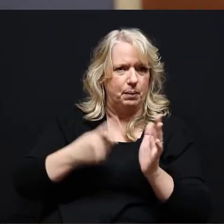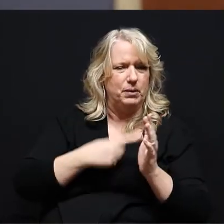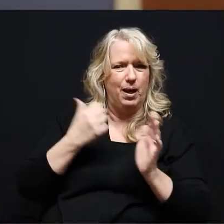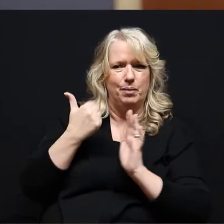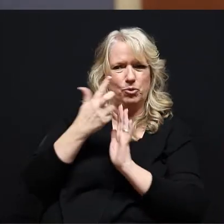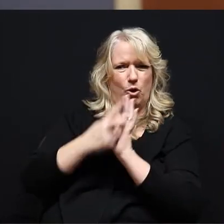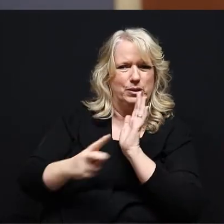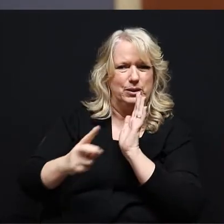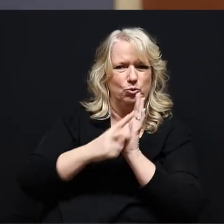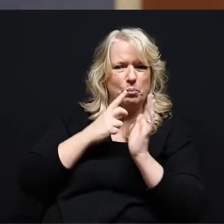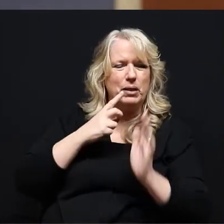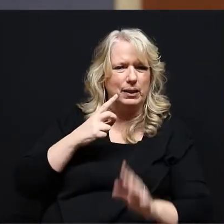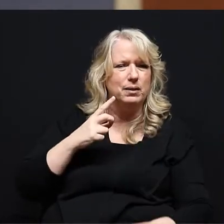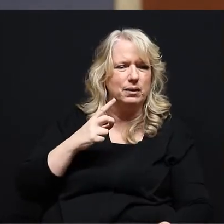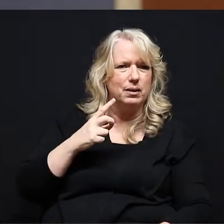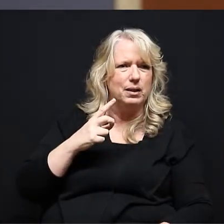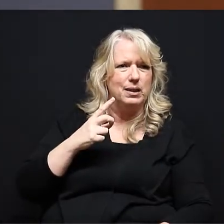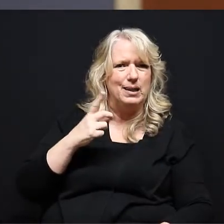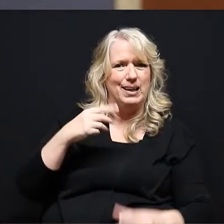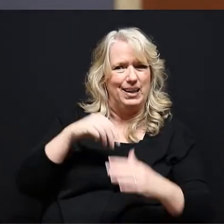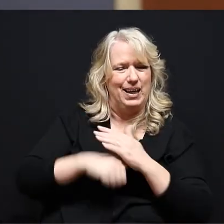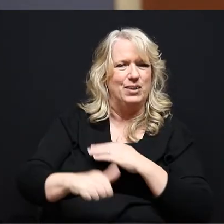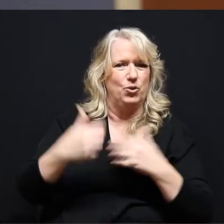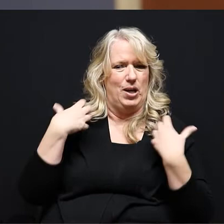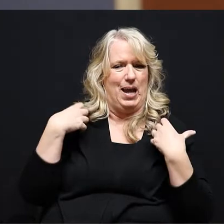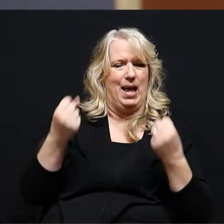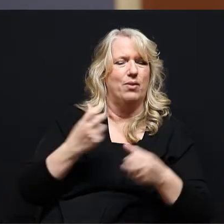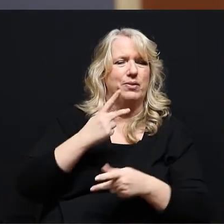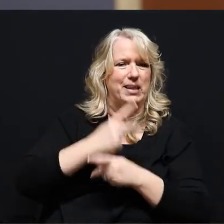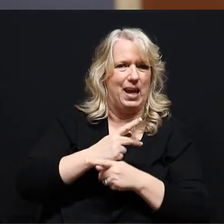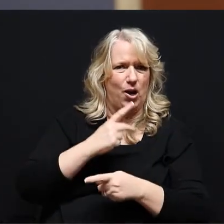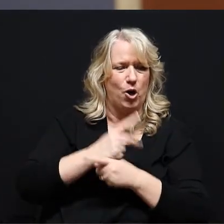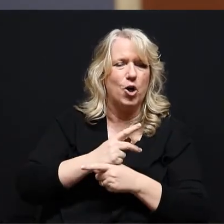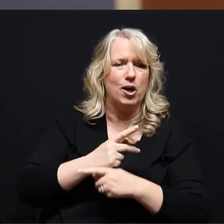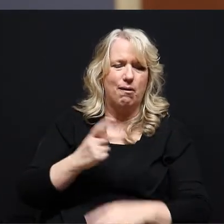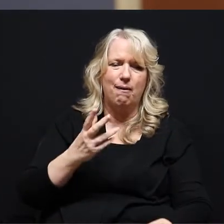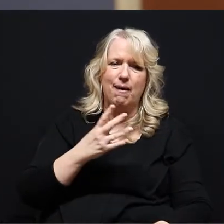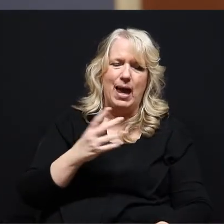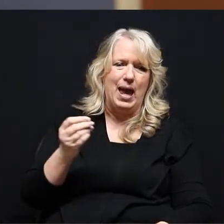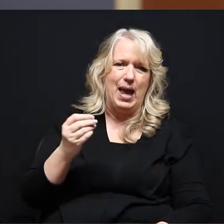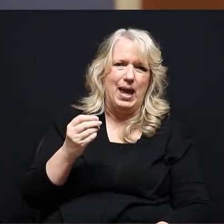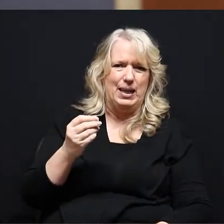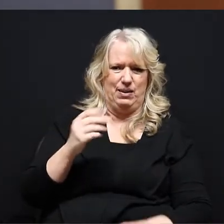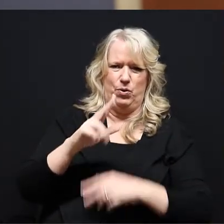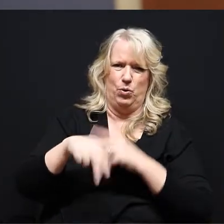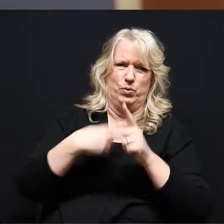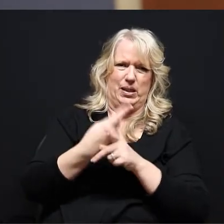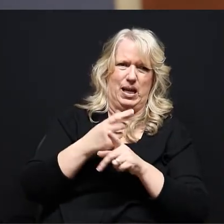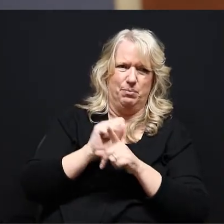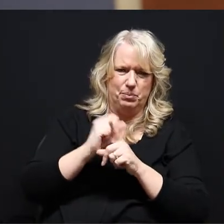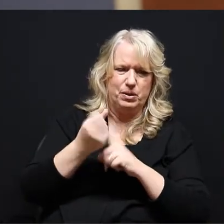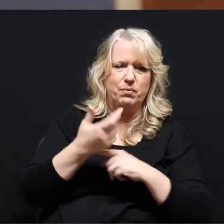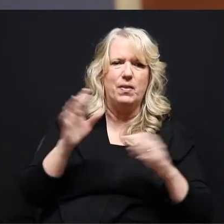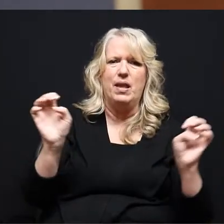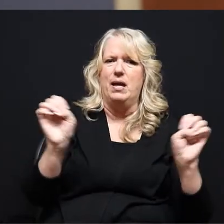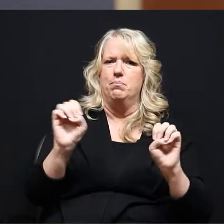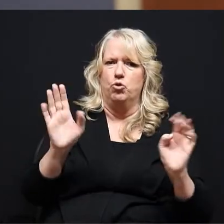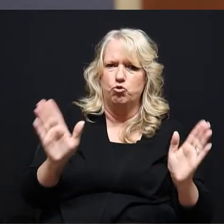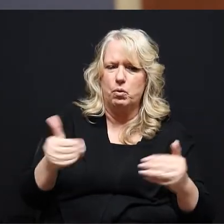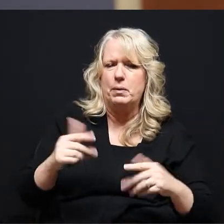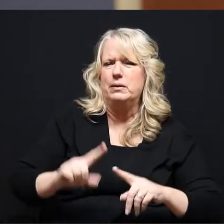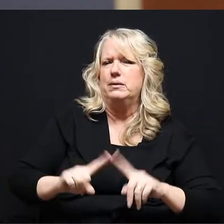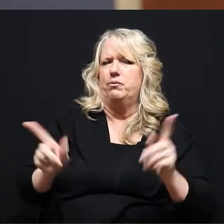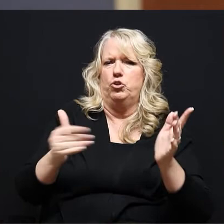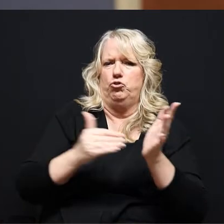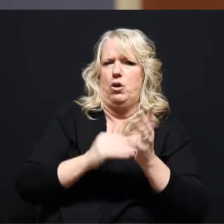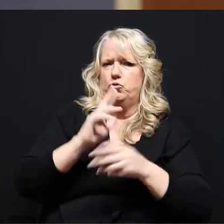discriminated against in healthcare and in situations like emergency rooms or different doctors or things